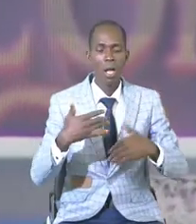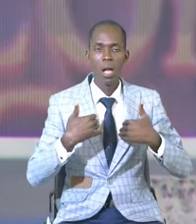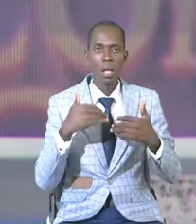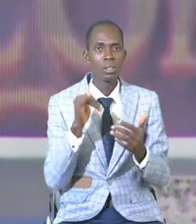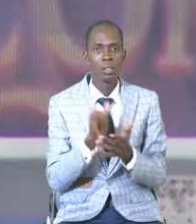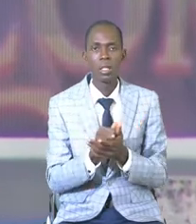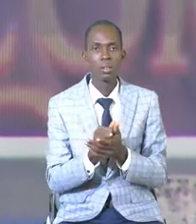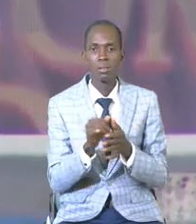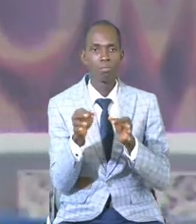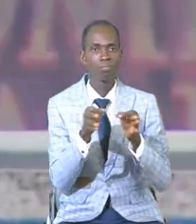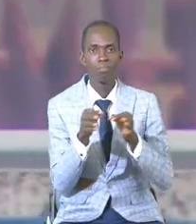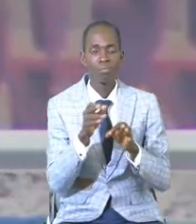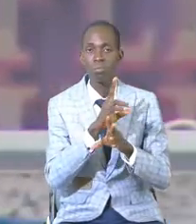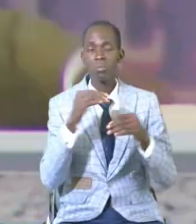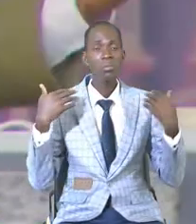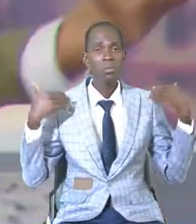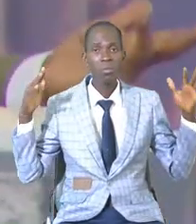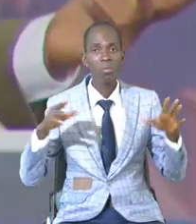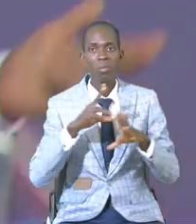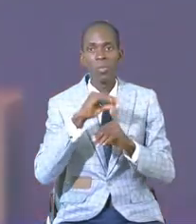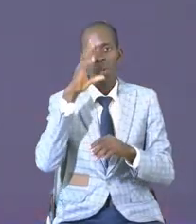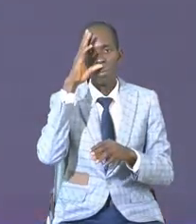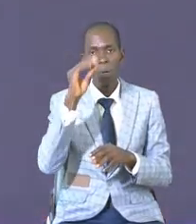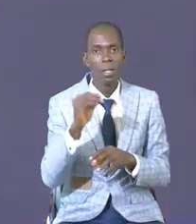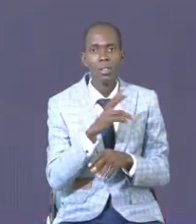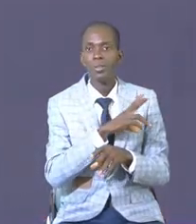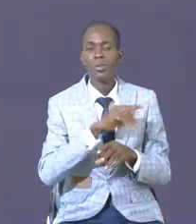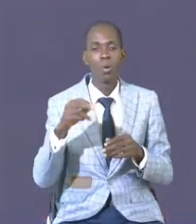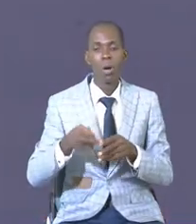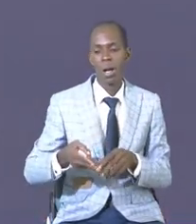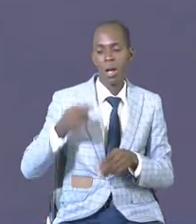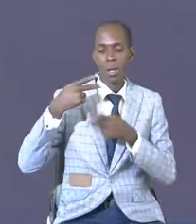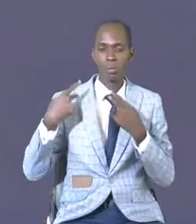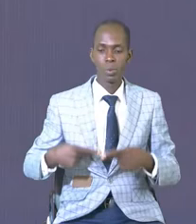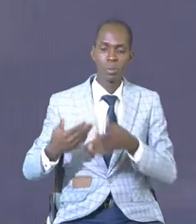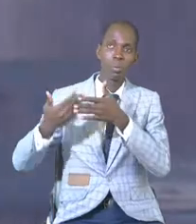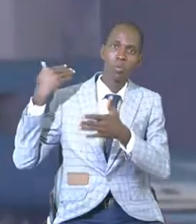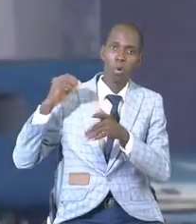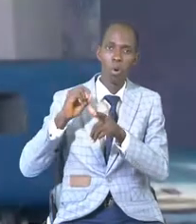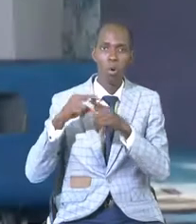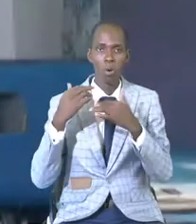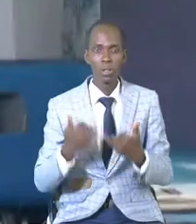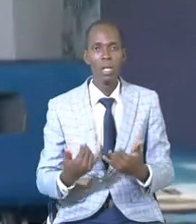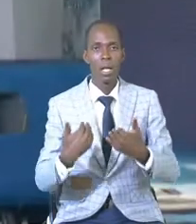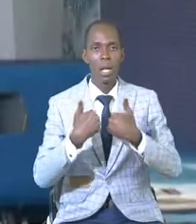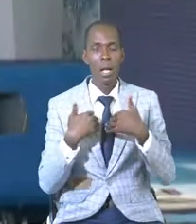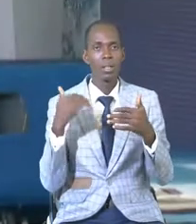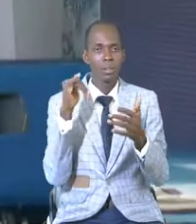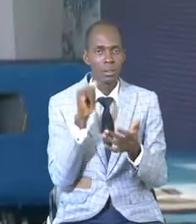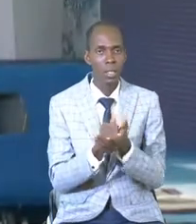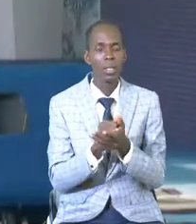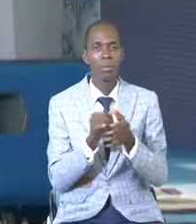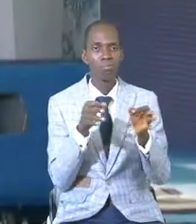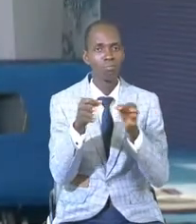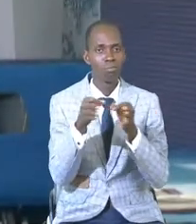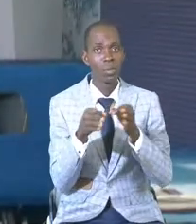angel, no man, no high priest, either before or now, has that description. He is the